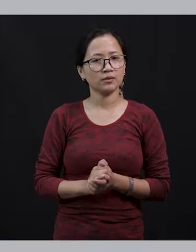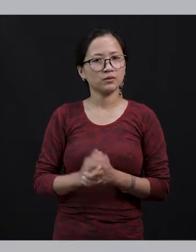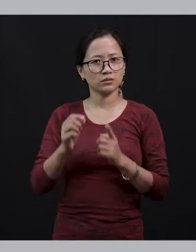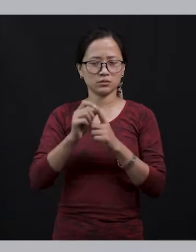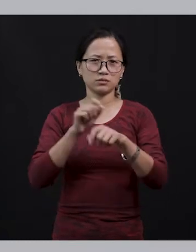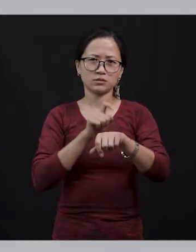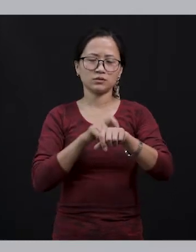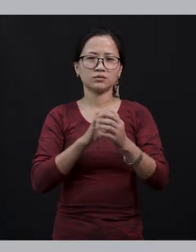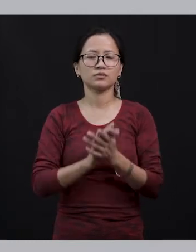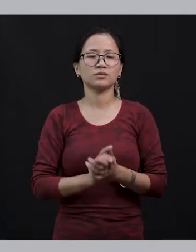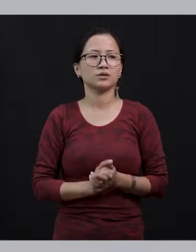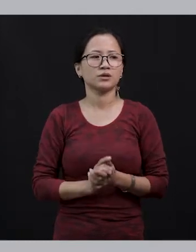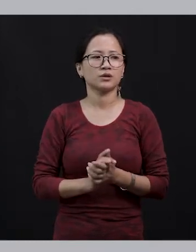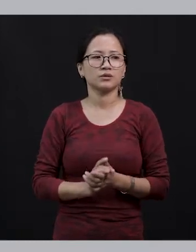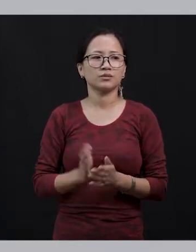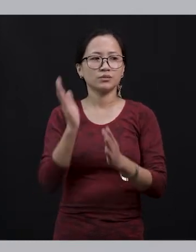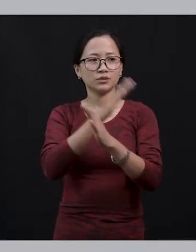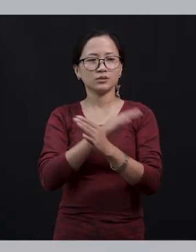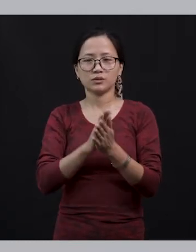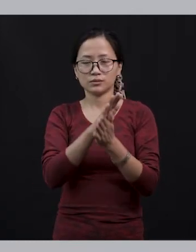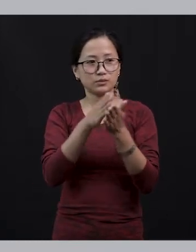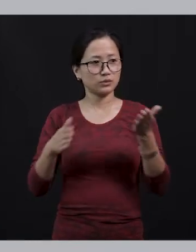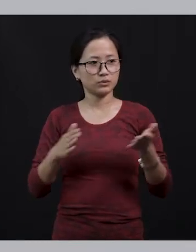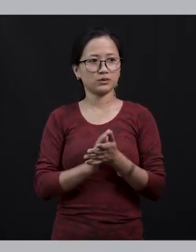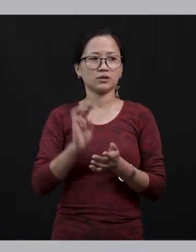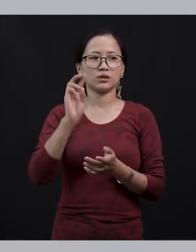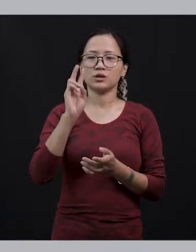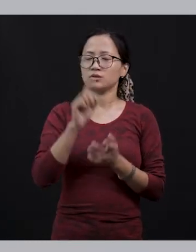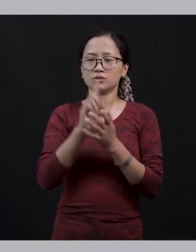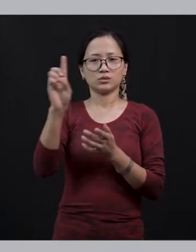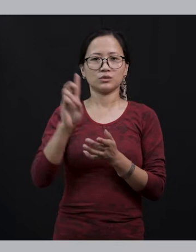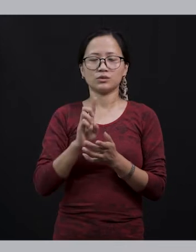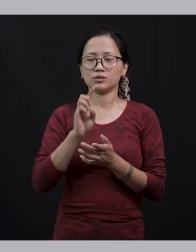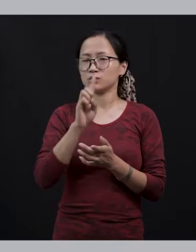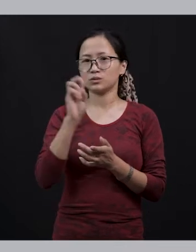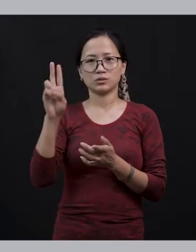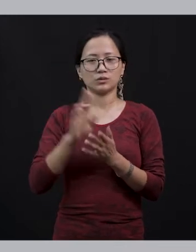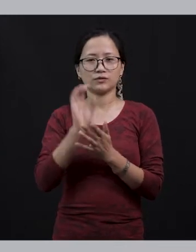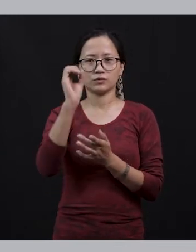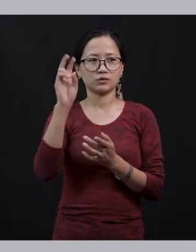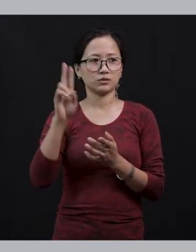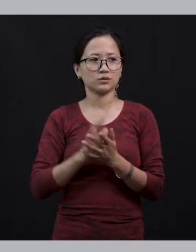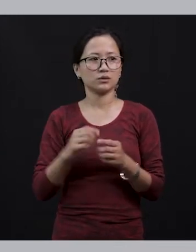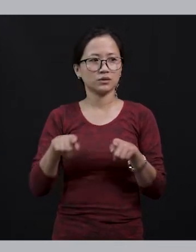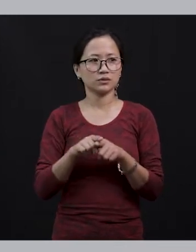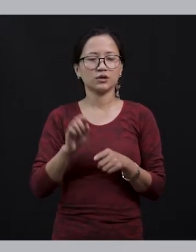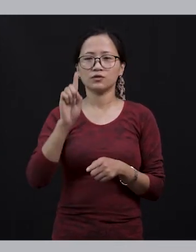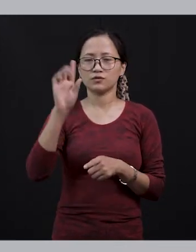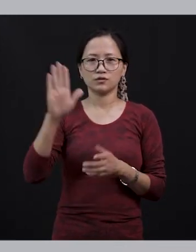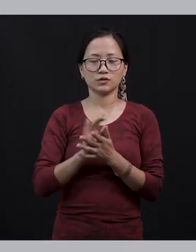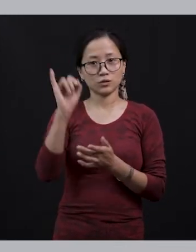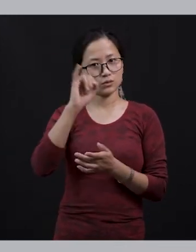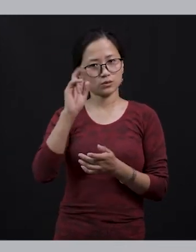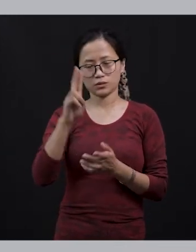period between 1206 to period between 1526. So 1526 was the time when the